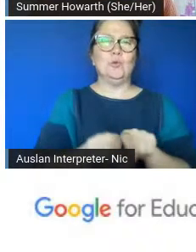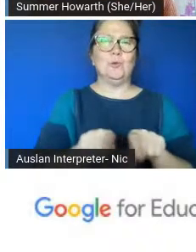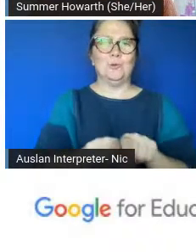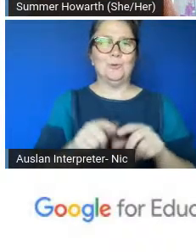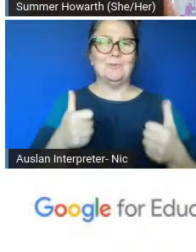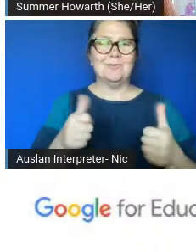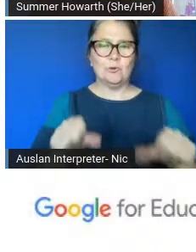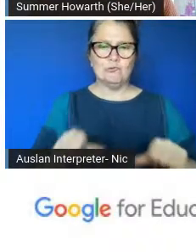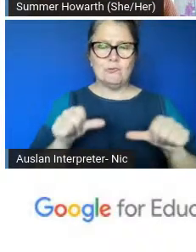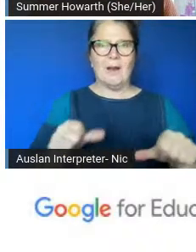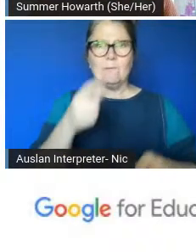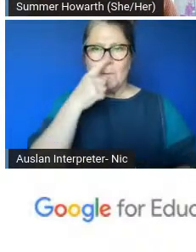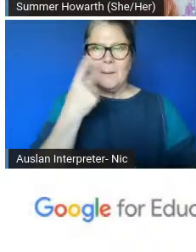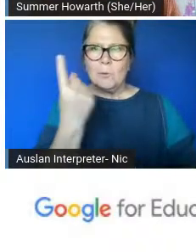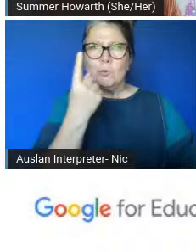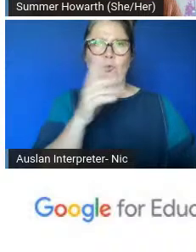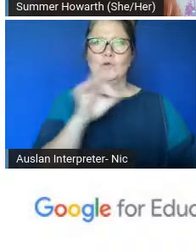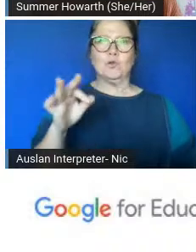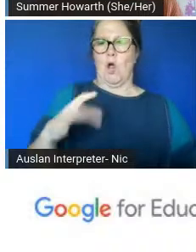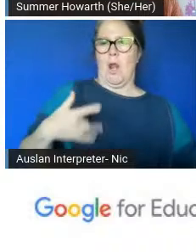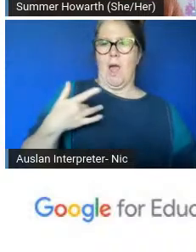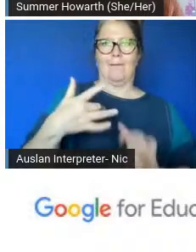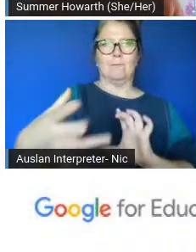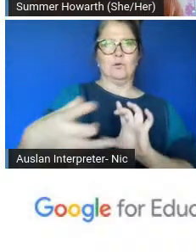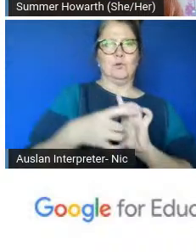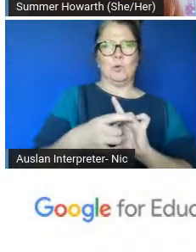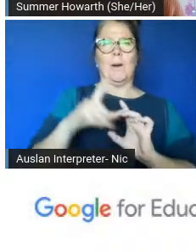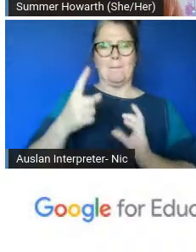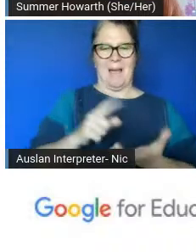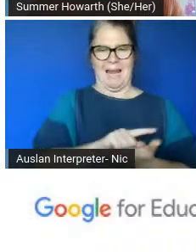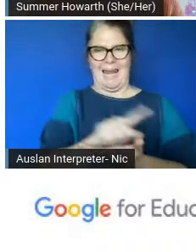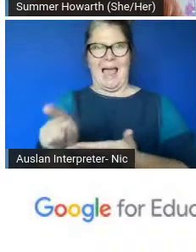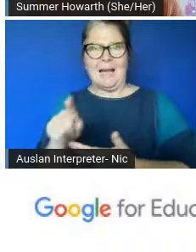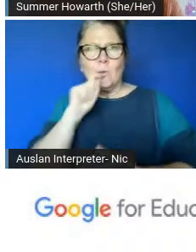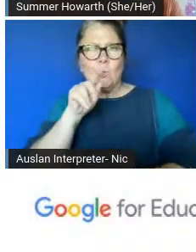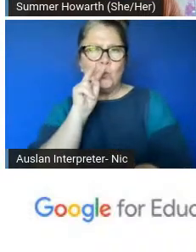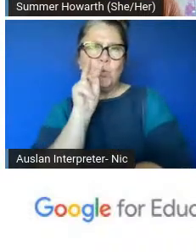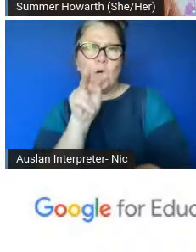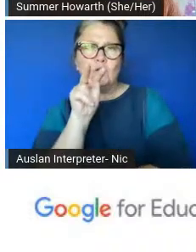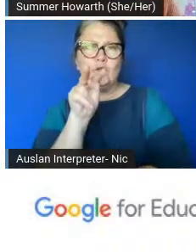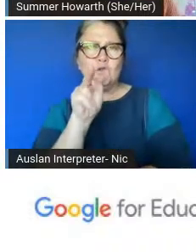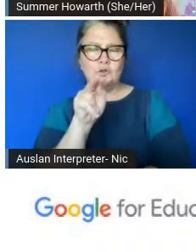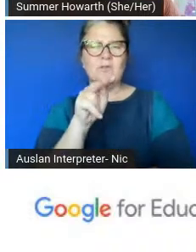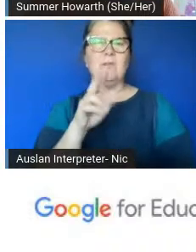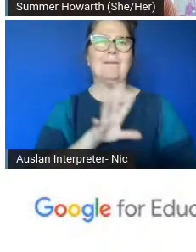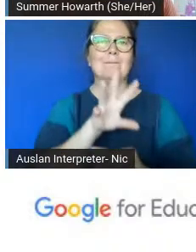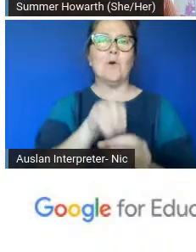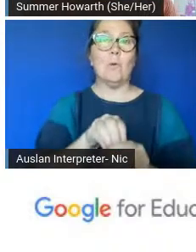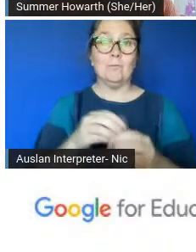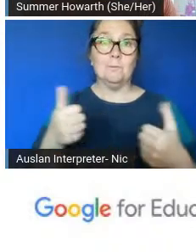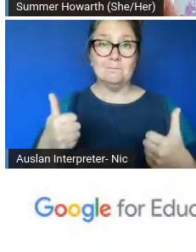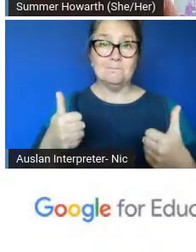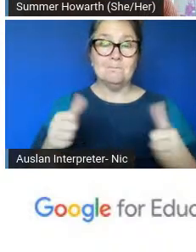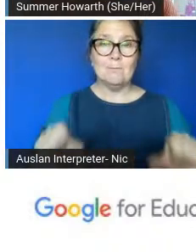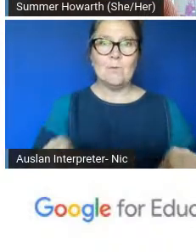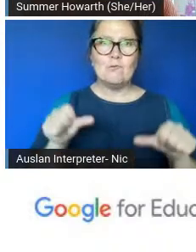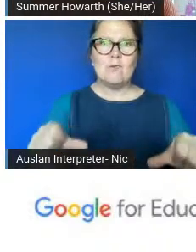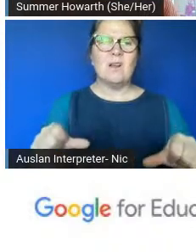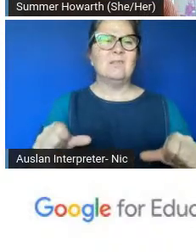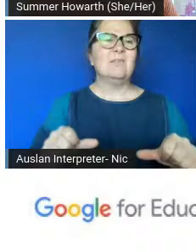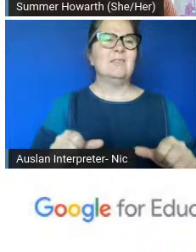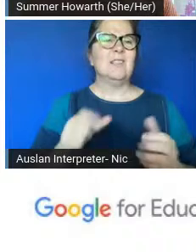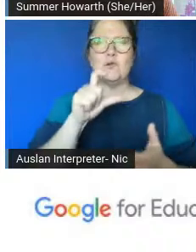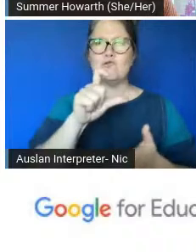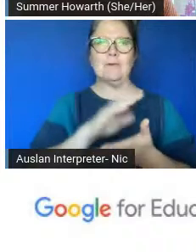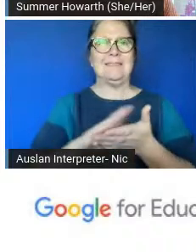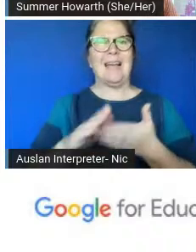are not live on the call, but are certainly doing the work and following along. So we've got that there too. Brilliant. Well, listen, thank you so much,